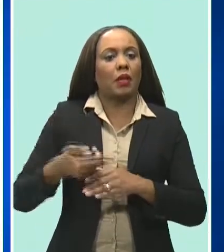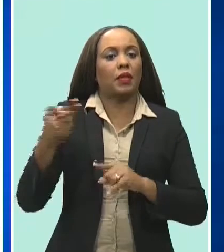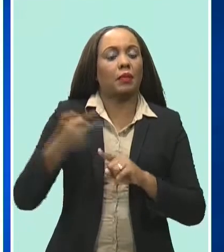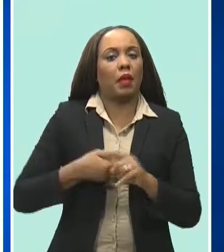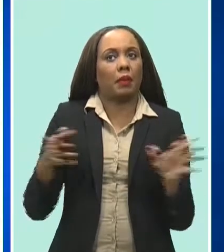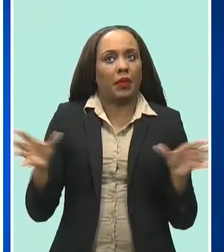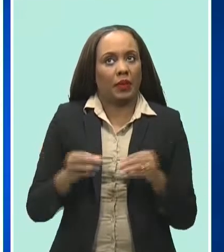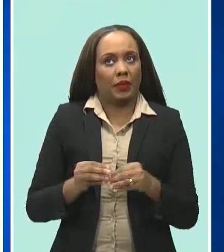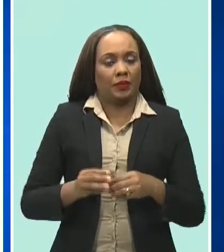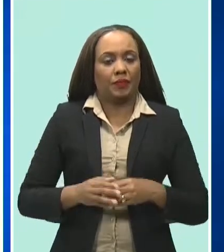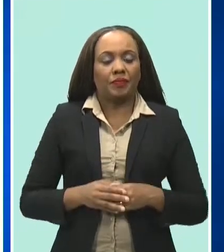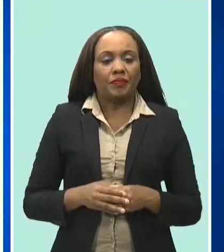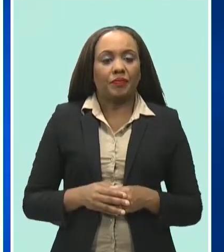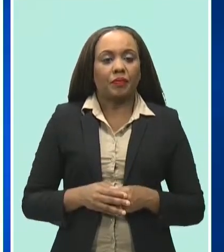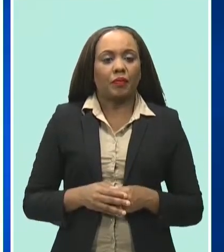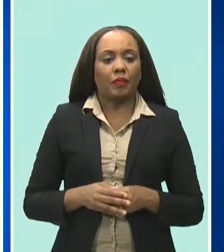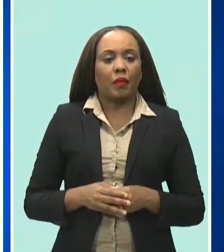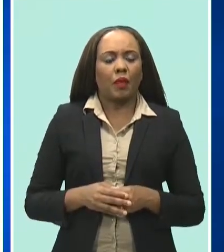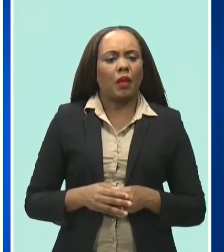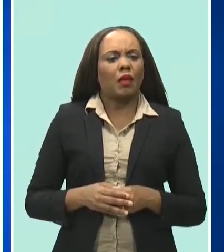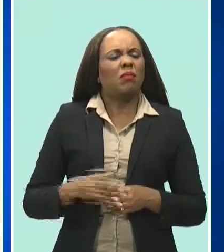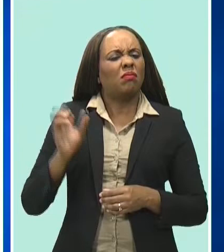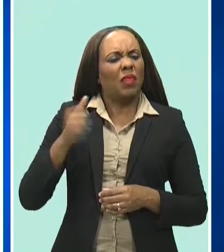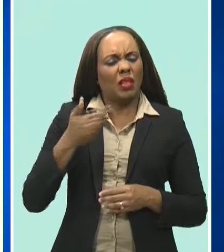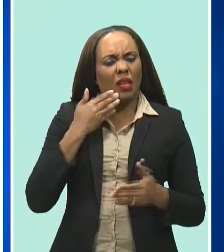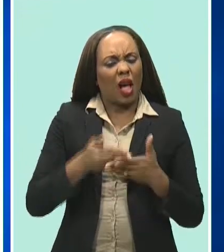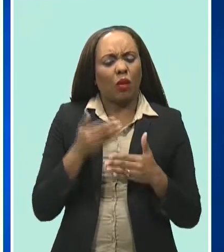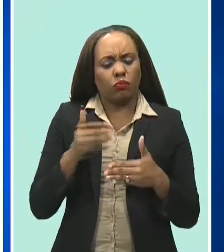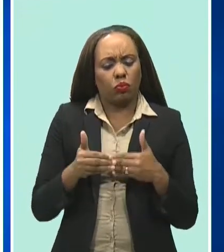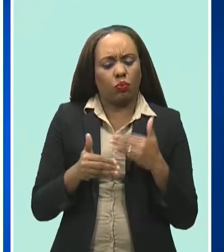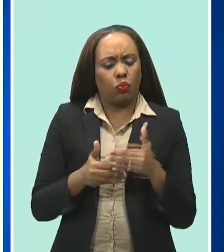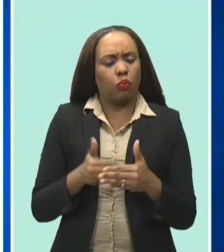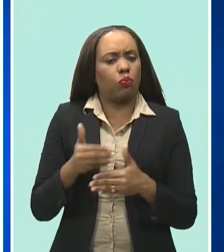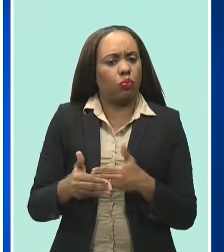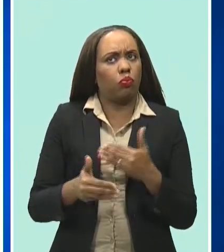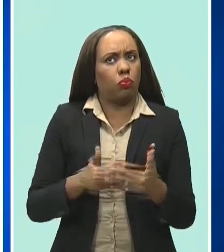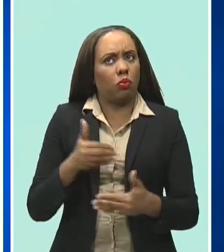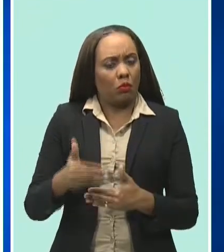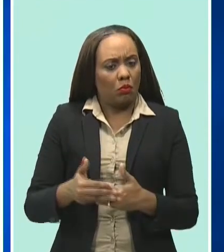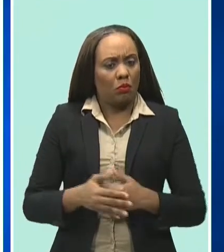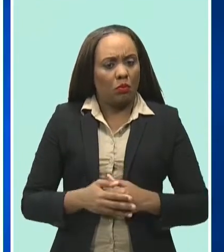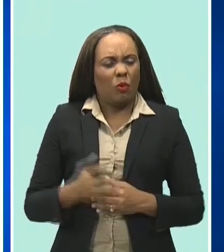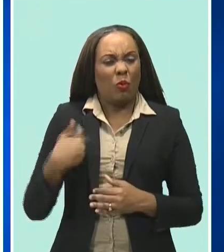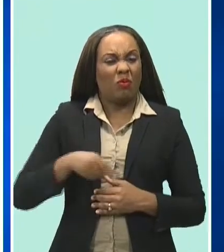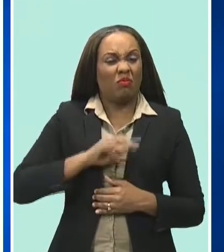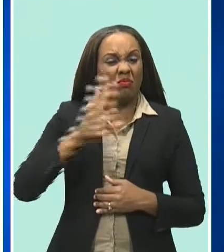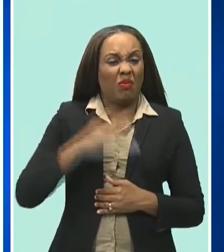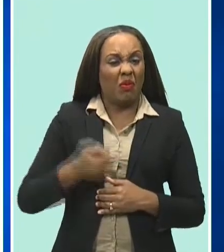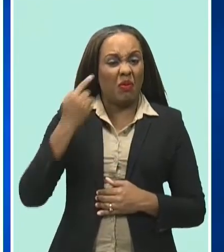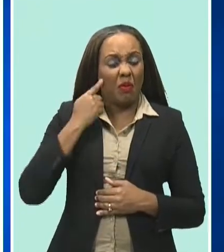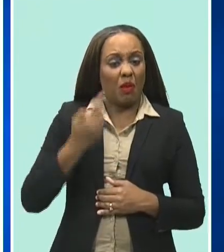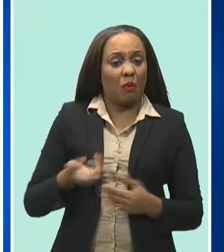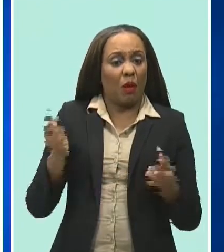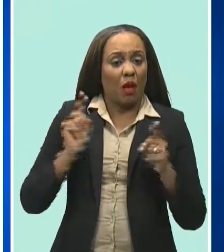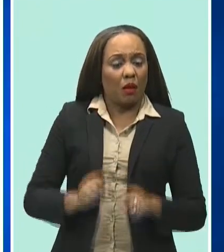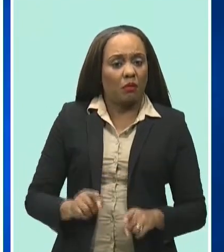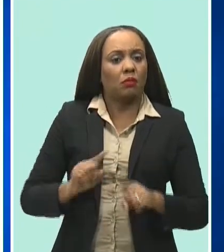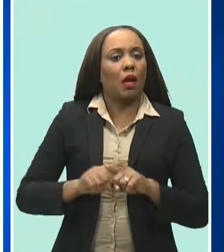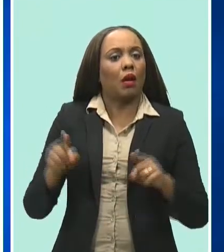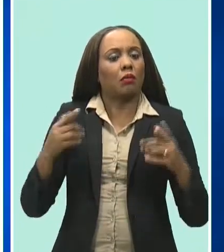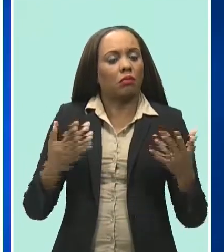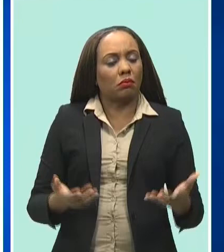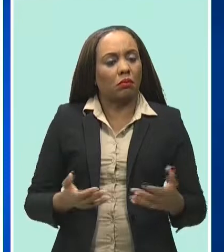There have indeed been some retrograde steps taken during that period that we never contemplated. These unfolding